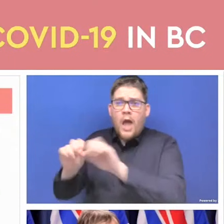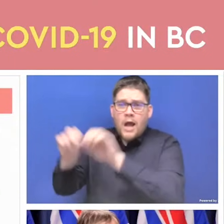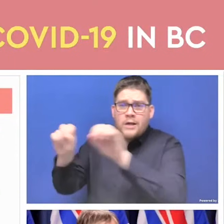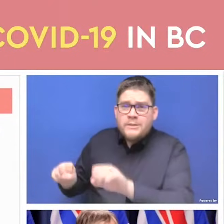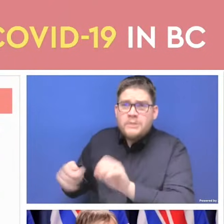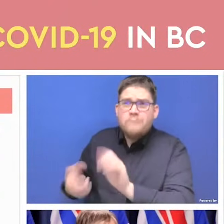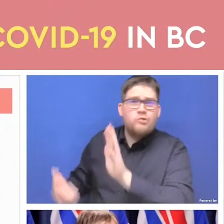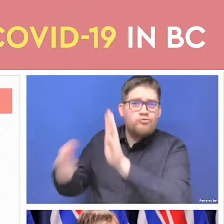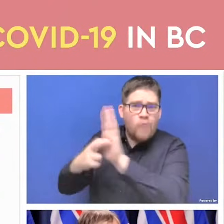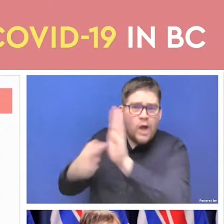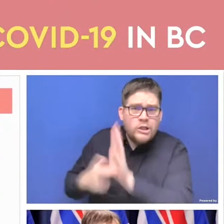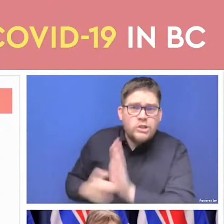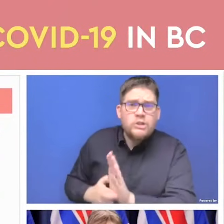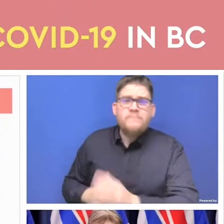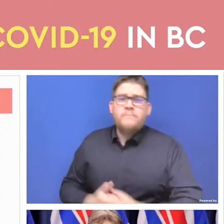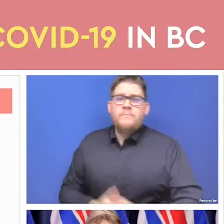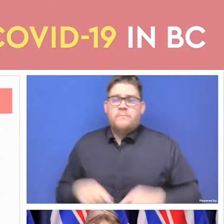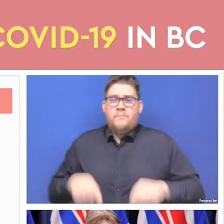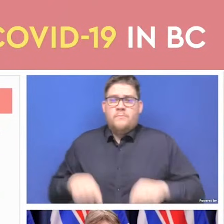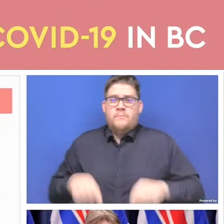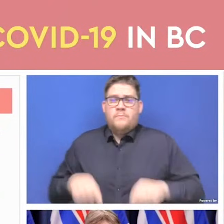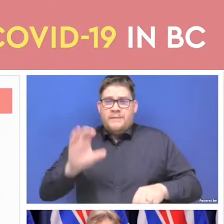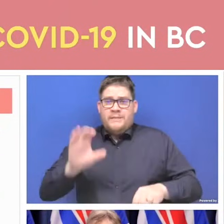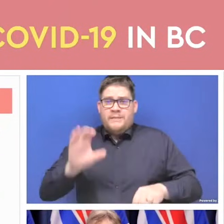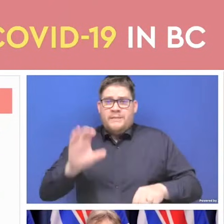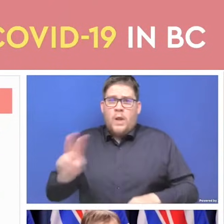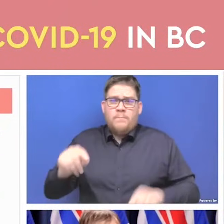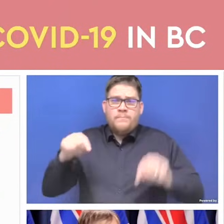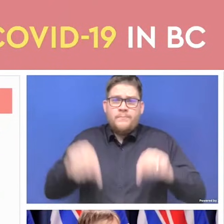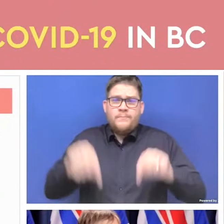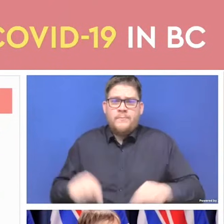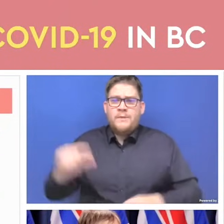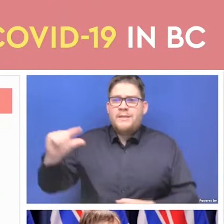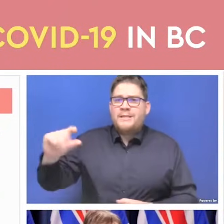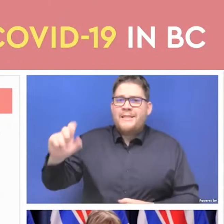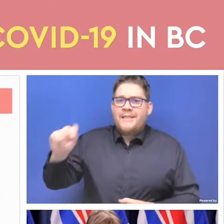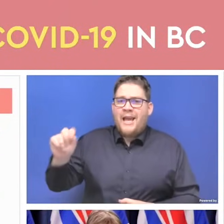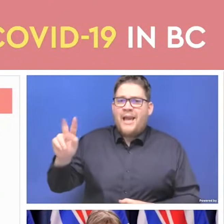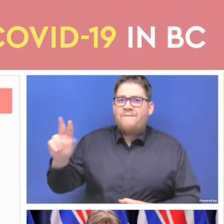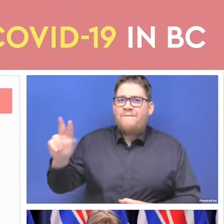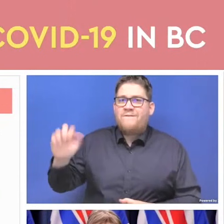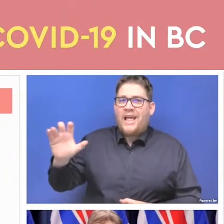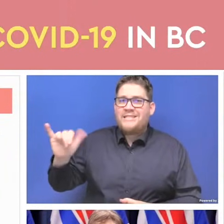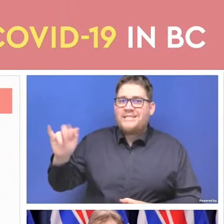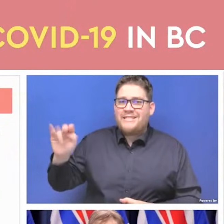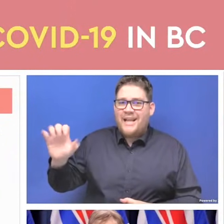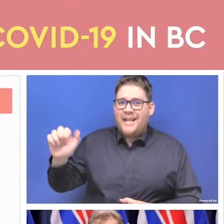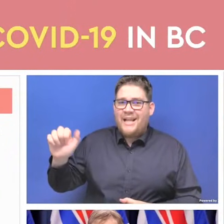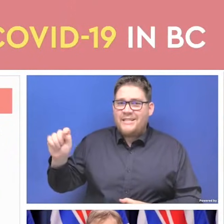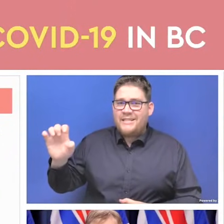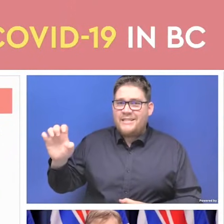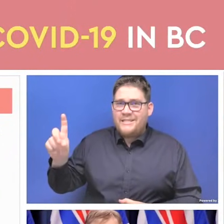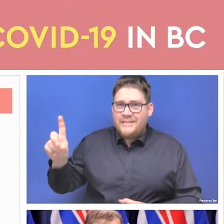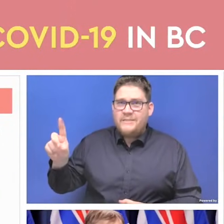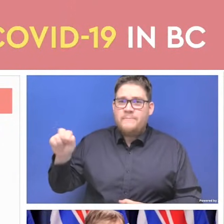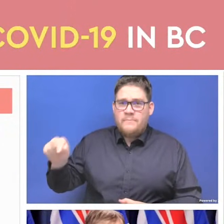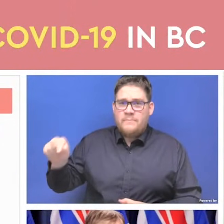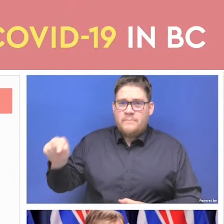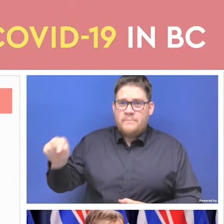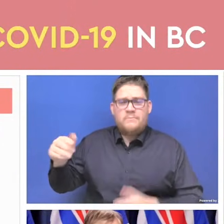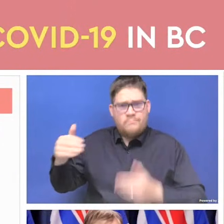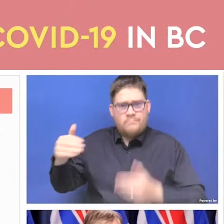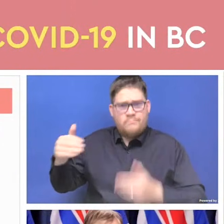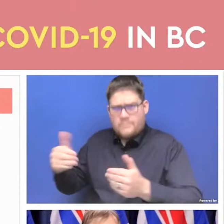Get Vaccinated system that the public have become very familiar with. And we also have the advantage as we move into the